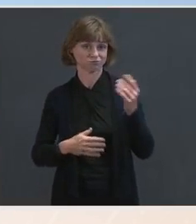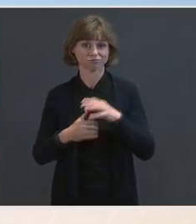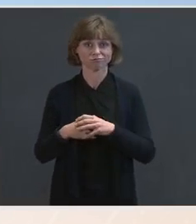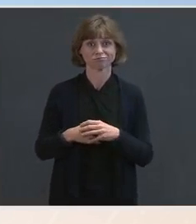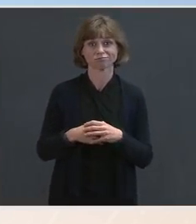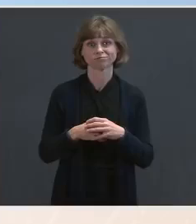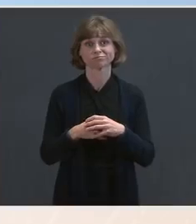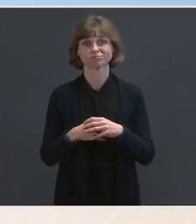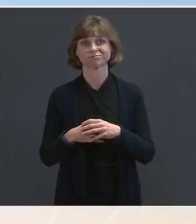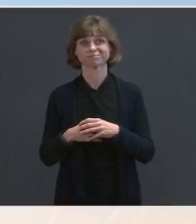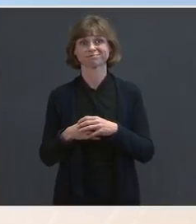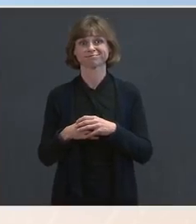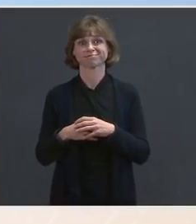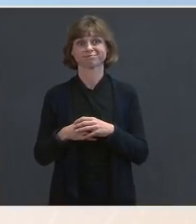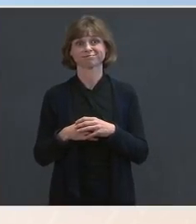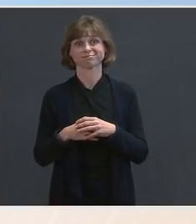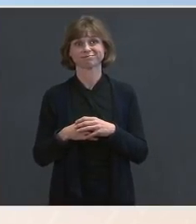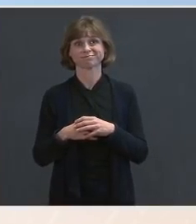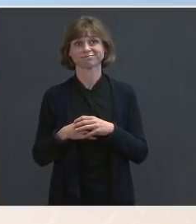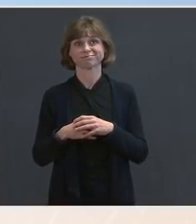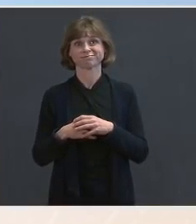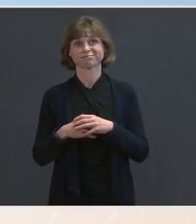on